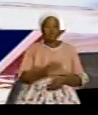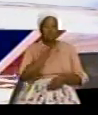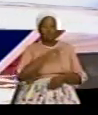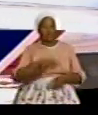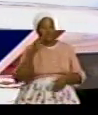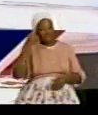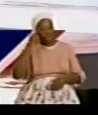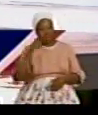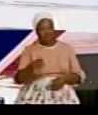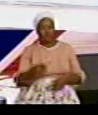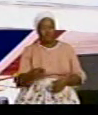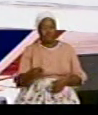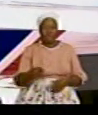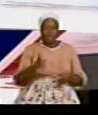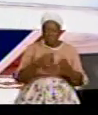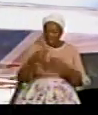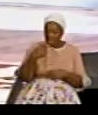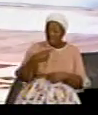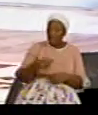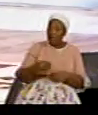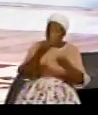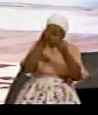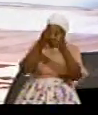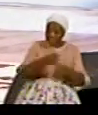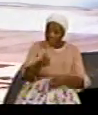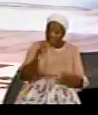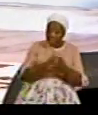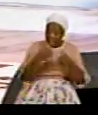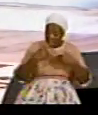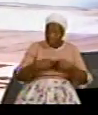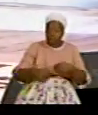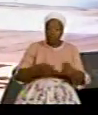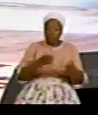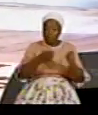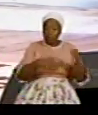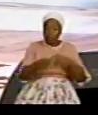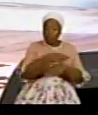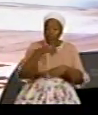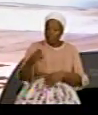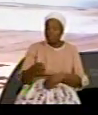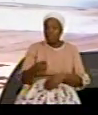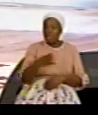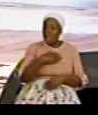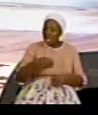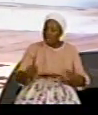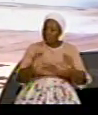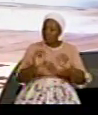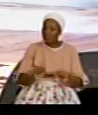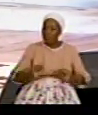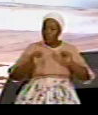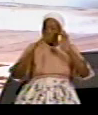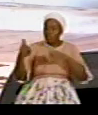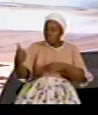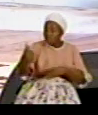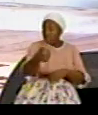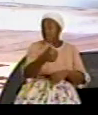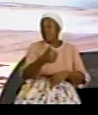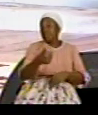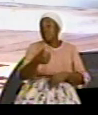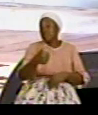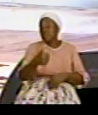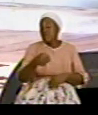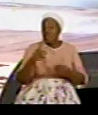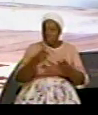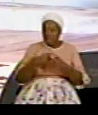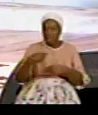It says, obey them that have the rule over you and submit yourselves. Is